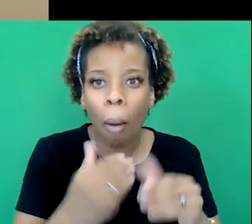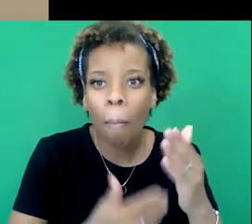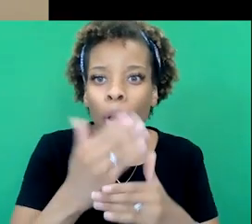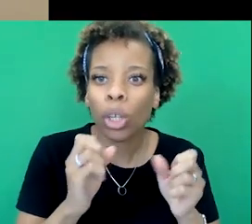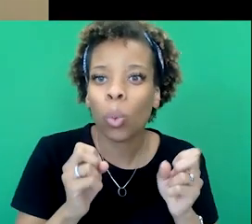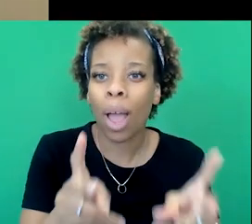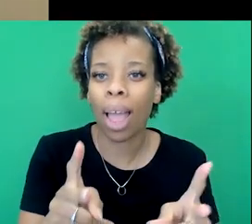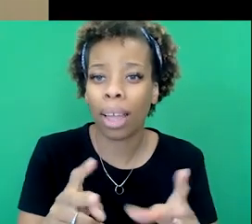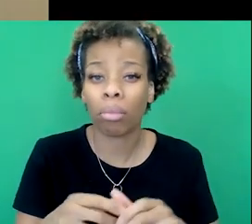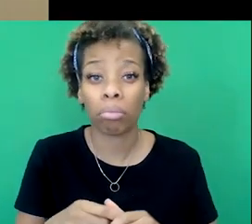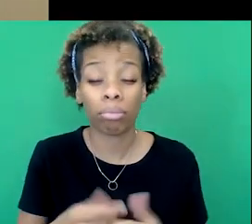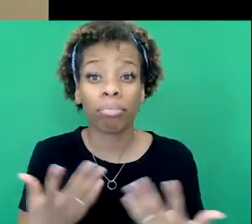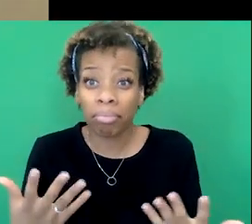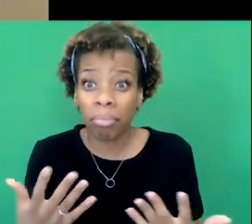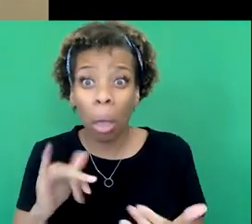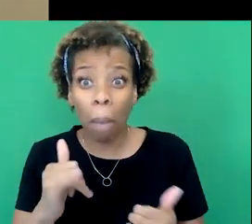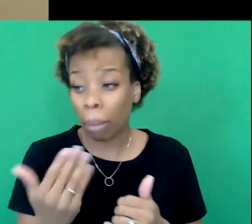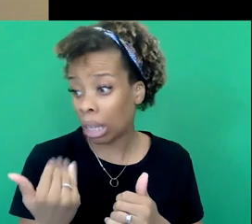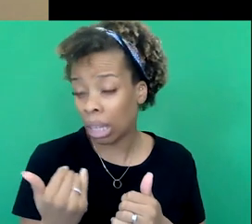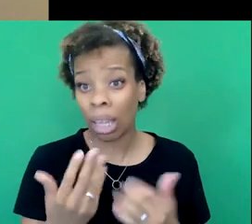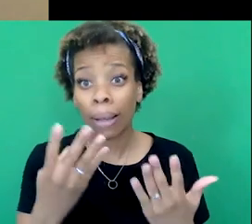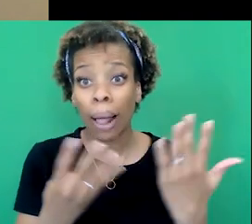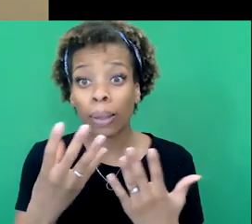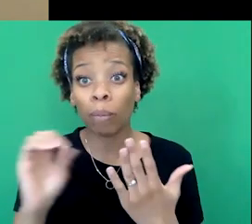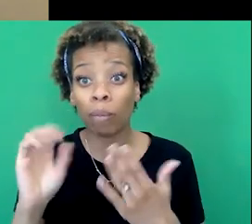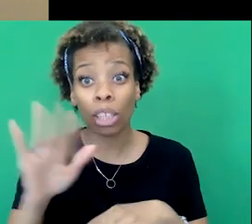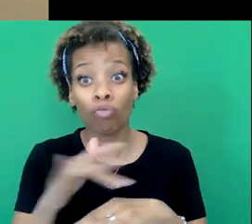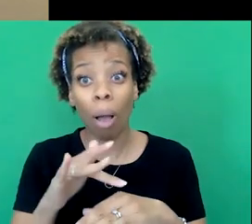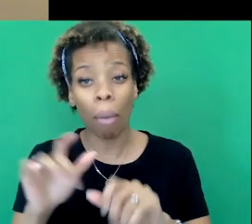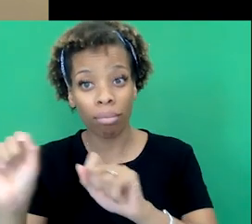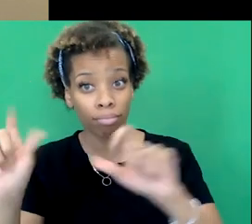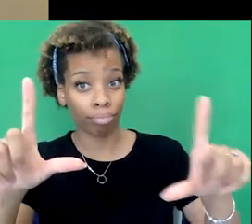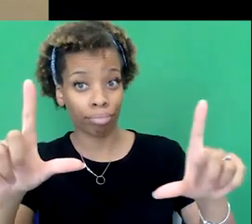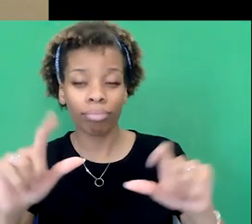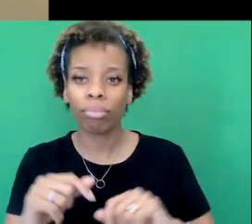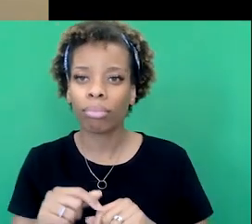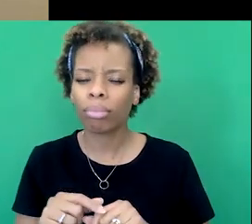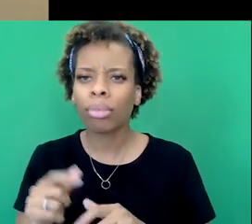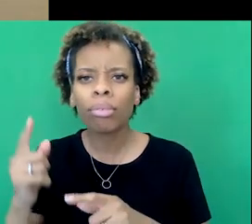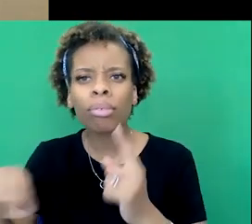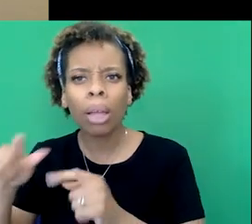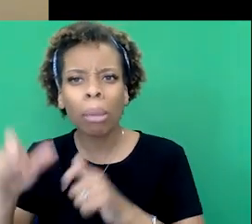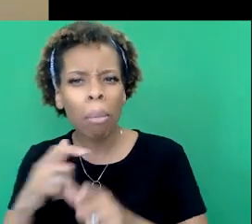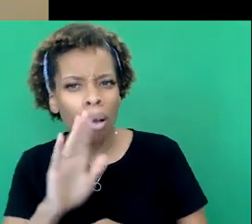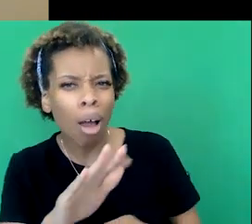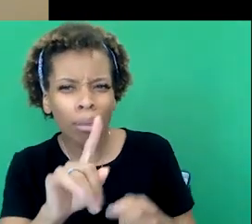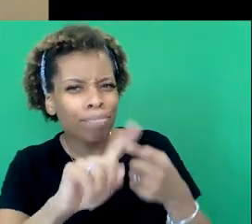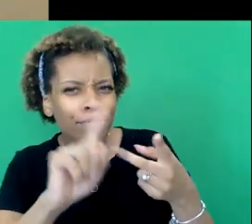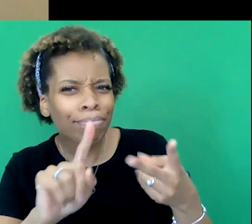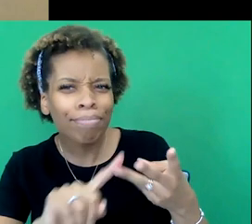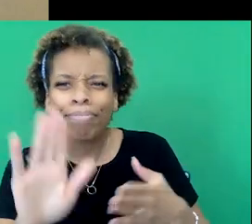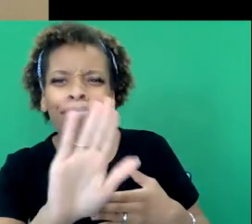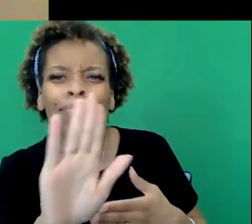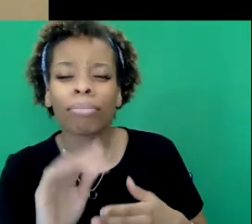people, when we started, even in a 50s drama, people will tell you what you're doing wrong. They will tell